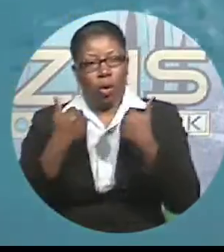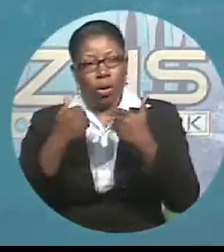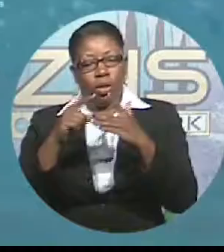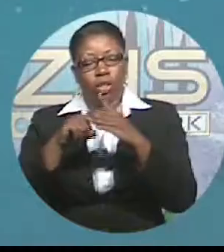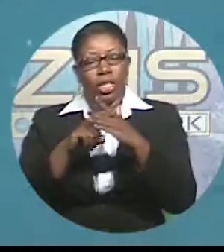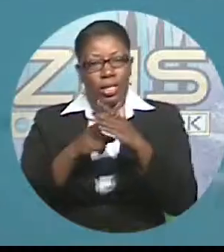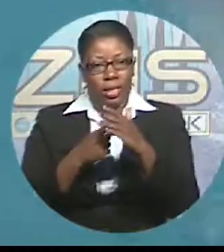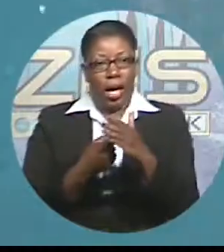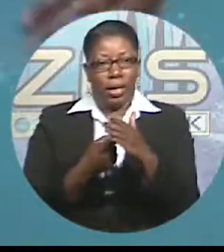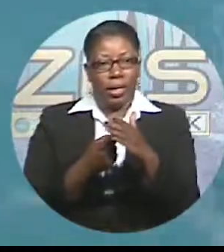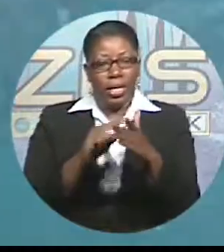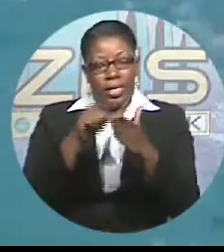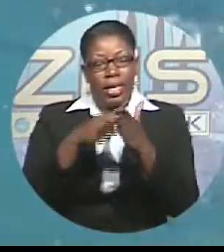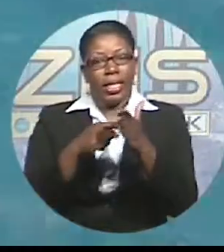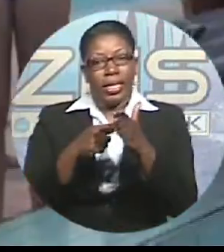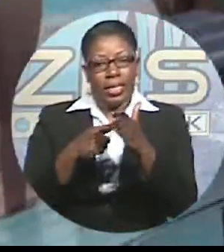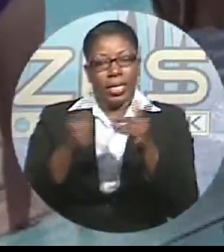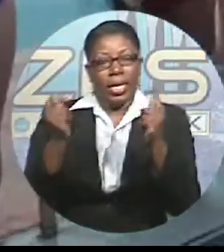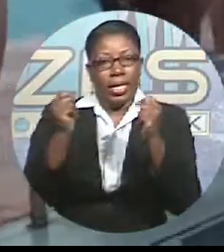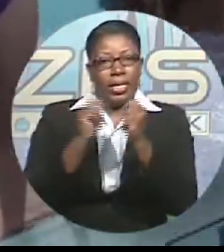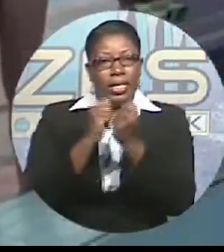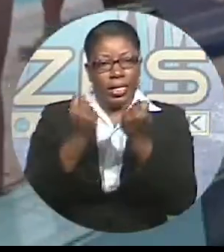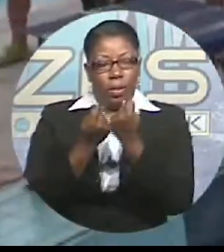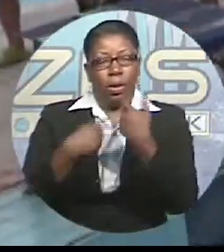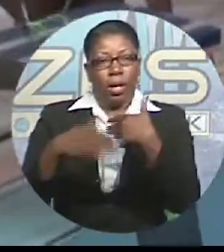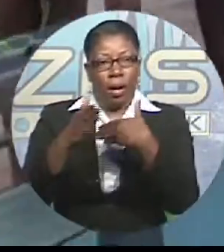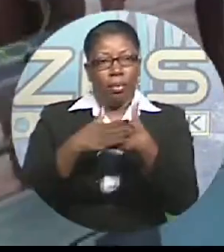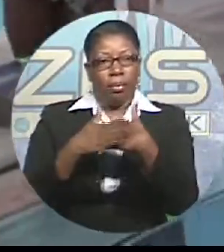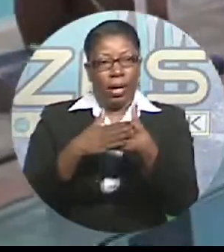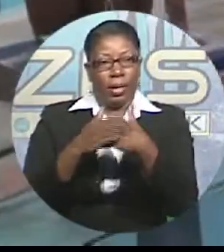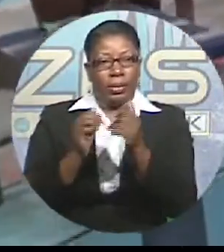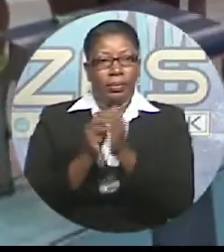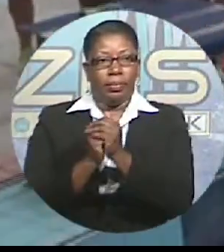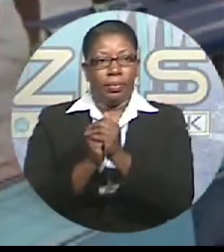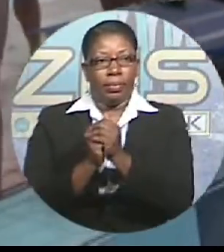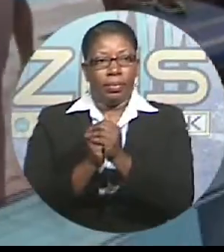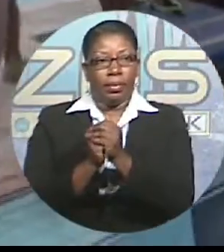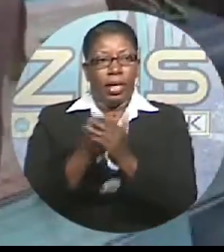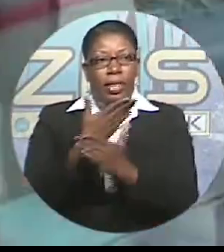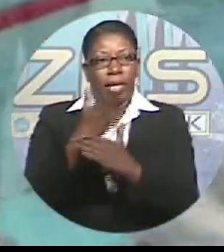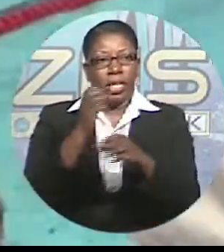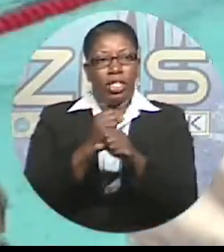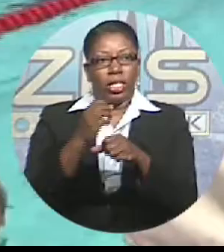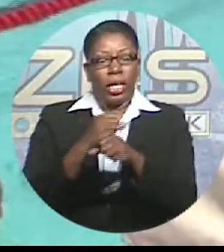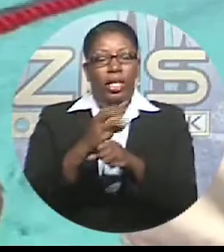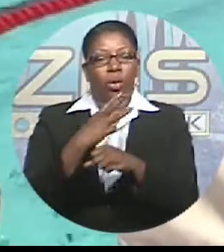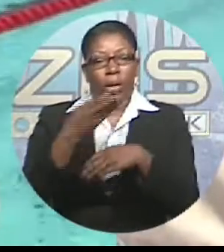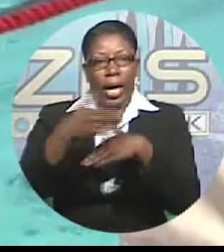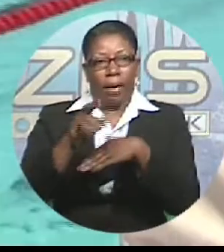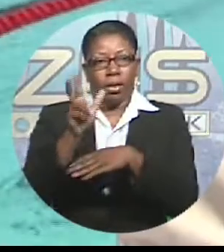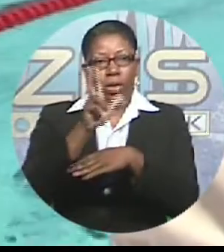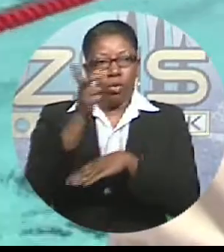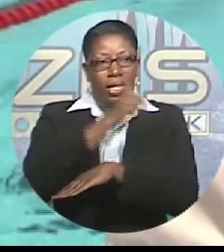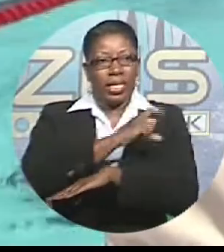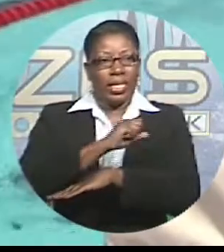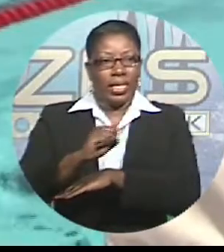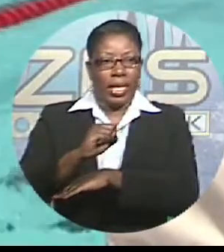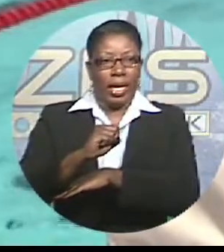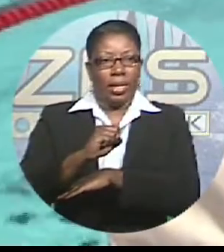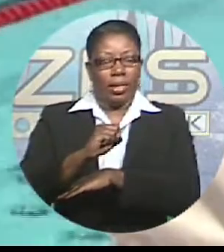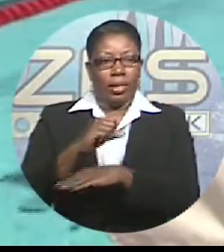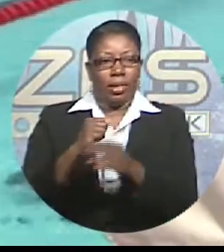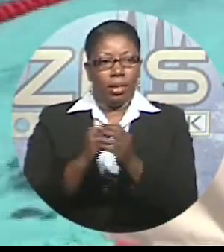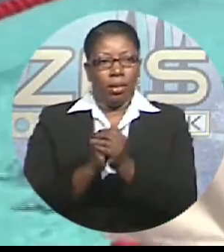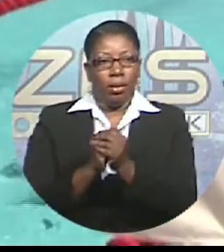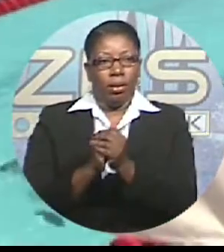team can bounce back and do well when competition starts. They're just getting in the water out of 3 days, so of course, probably not everyone's